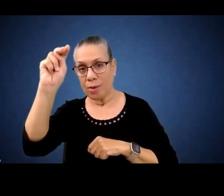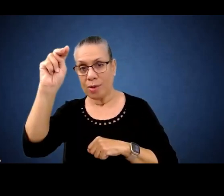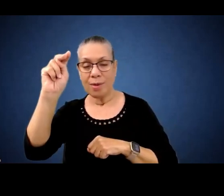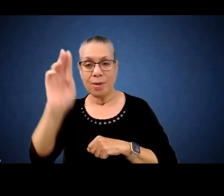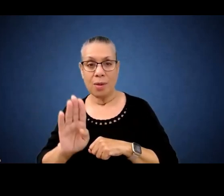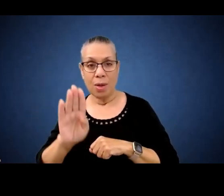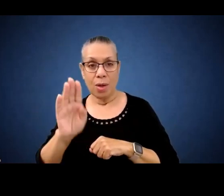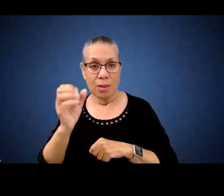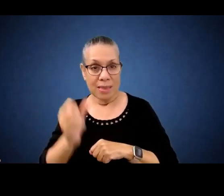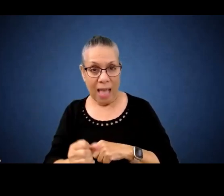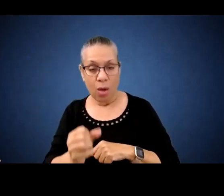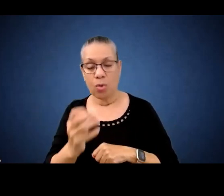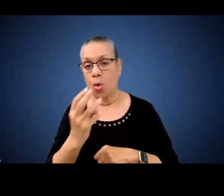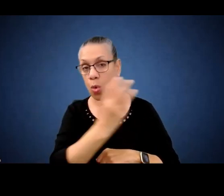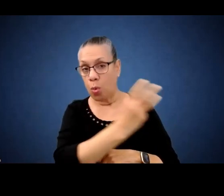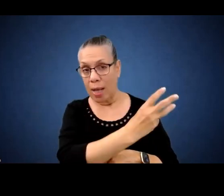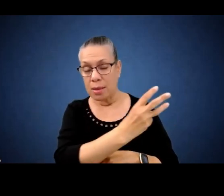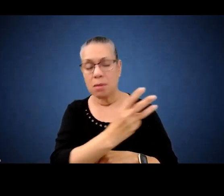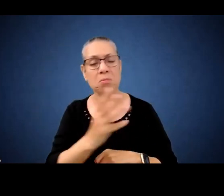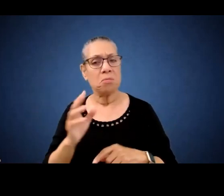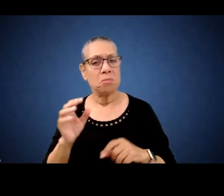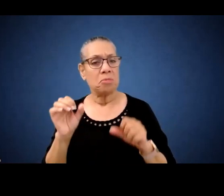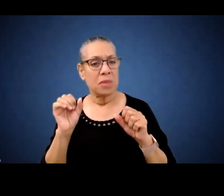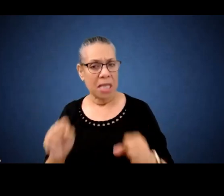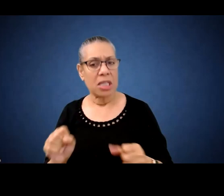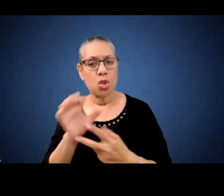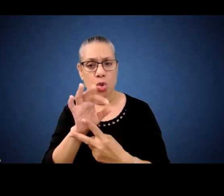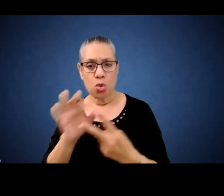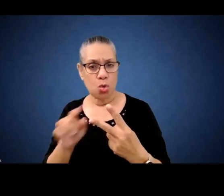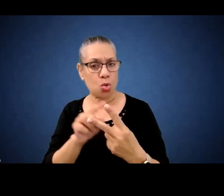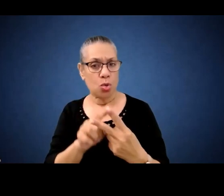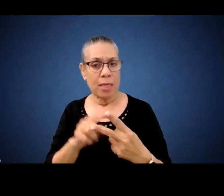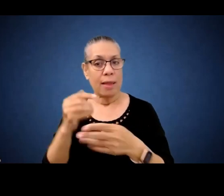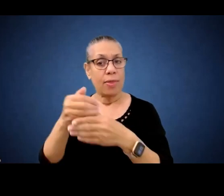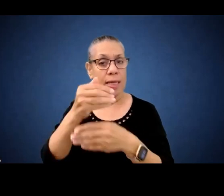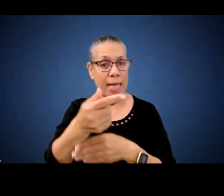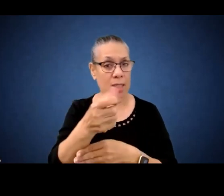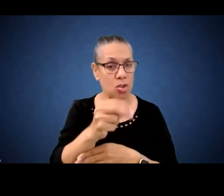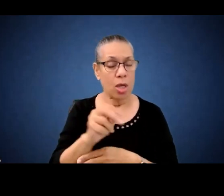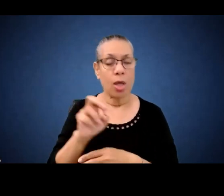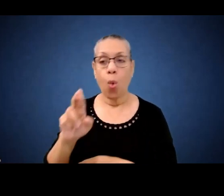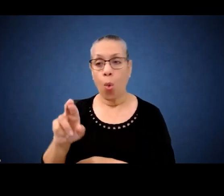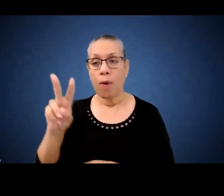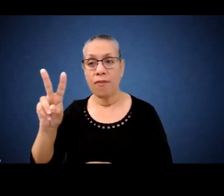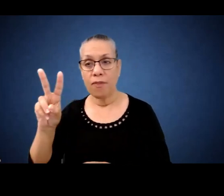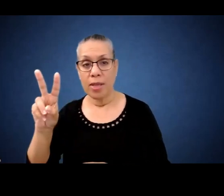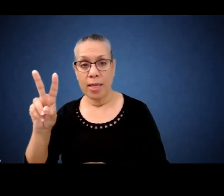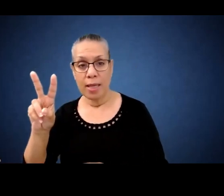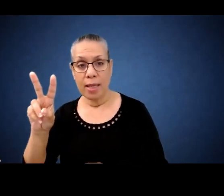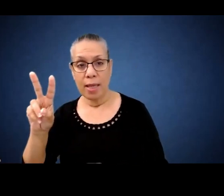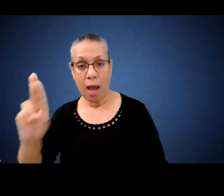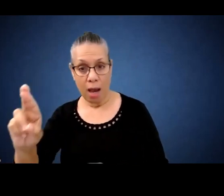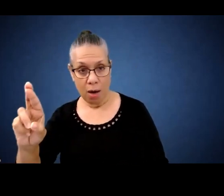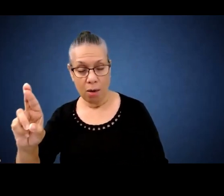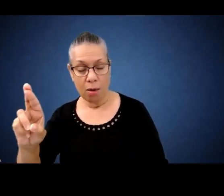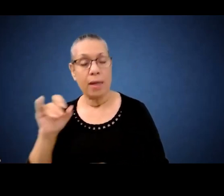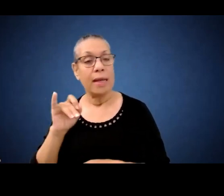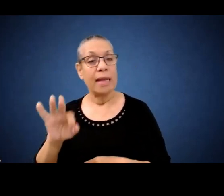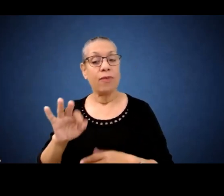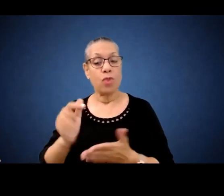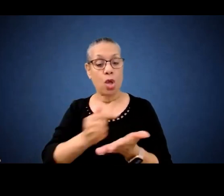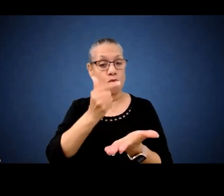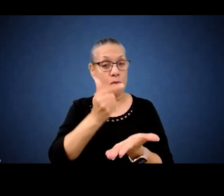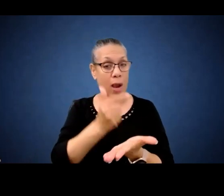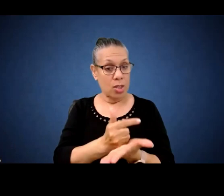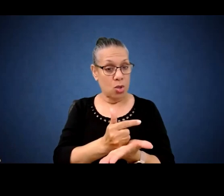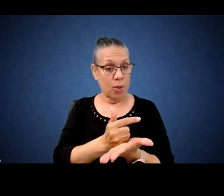either model. They would get to choose. If they're not graduating, if they're going to be in high school